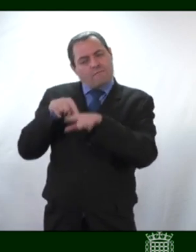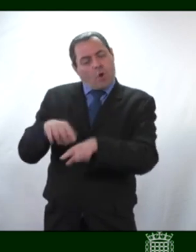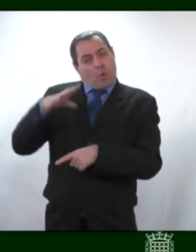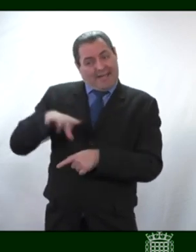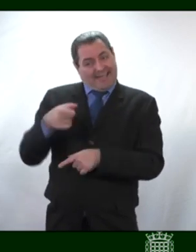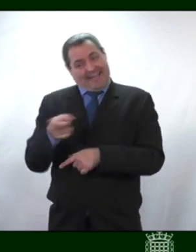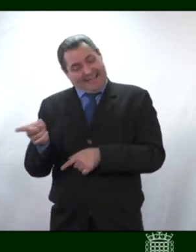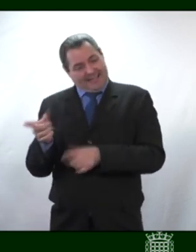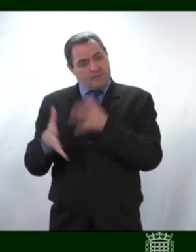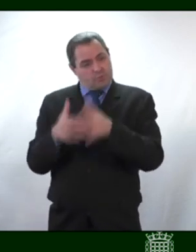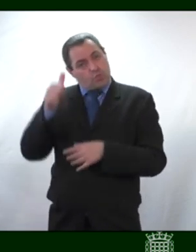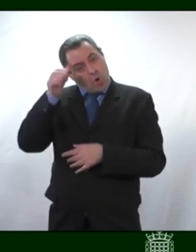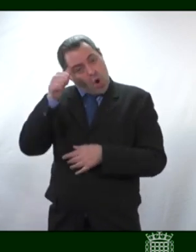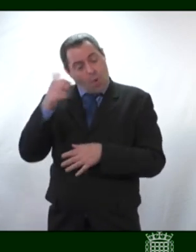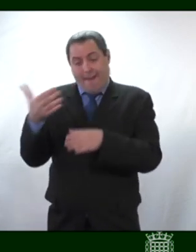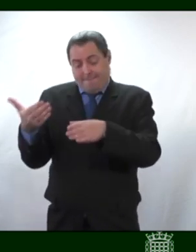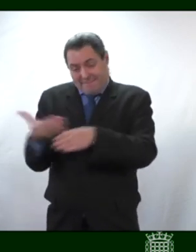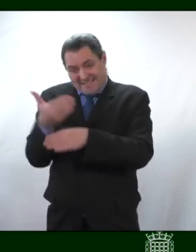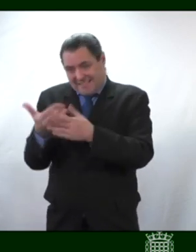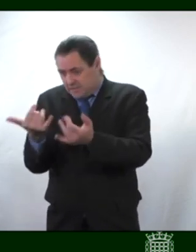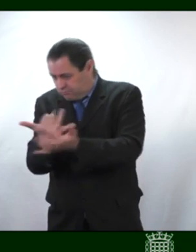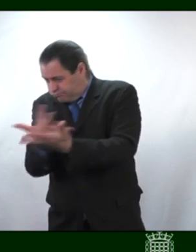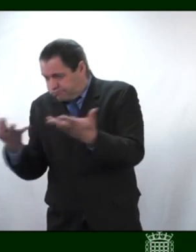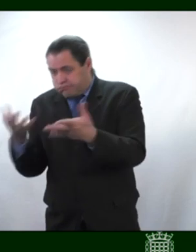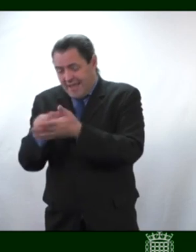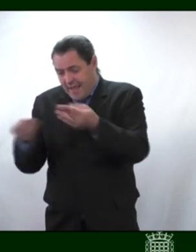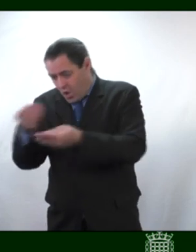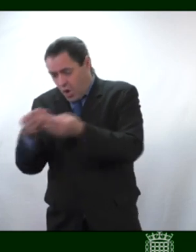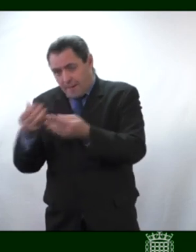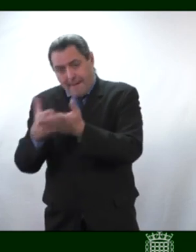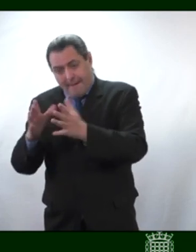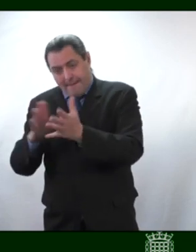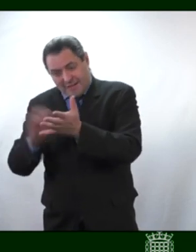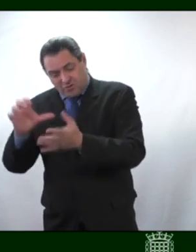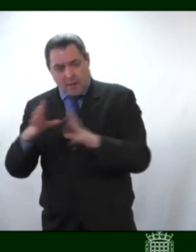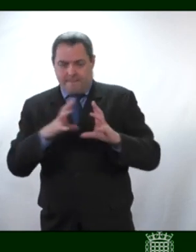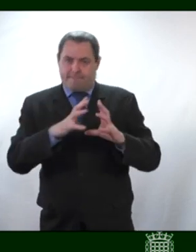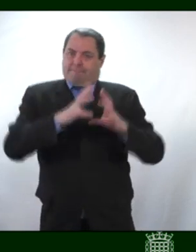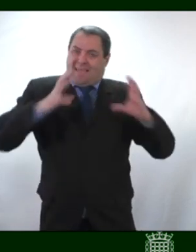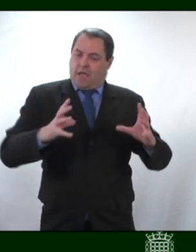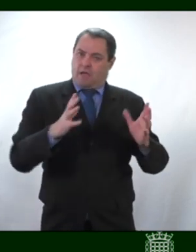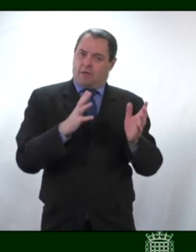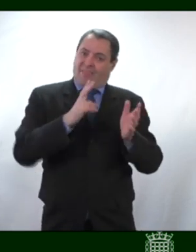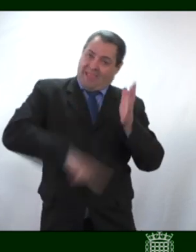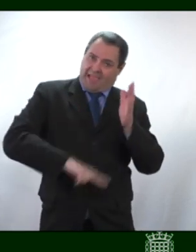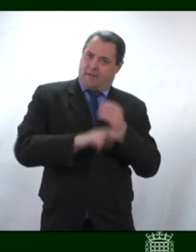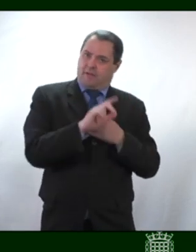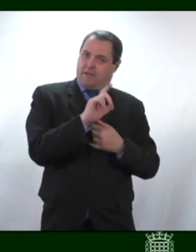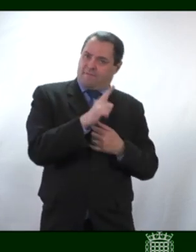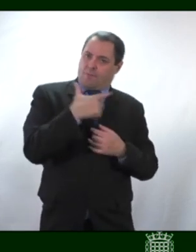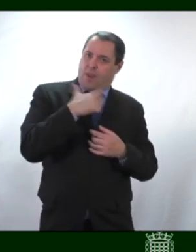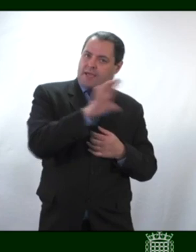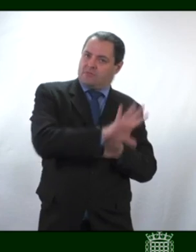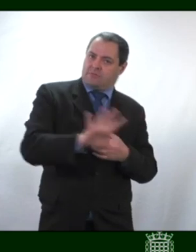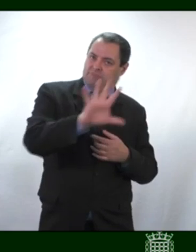fact that business density and the economy of Greater Manchester is bigger than in other areas, and that we have